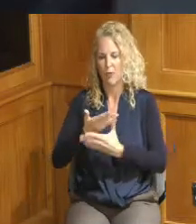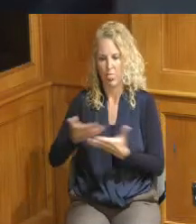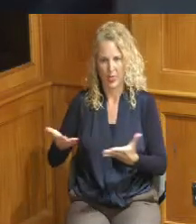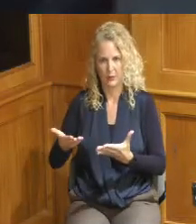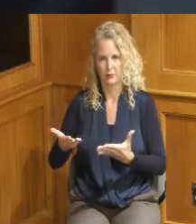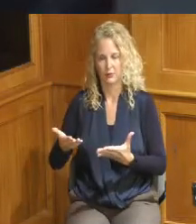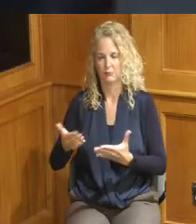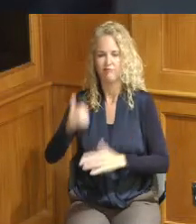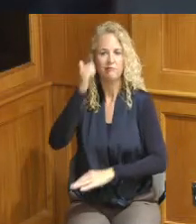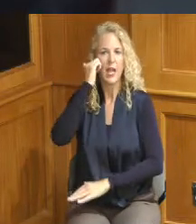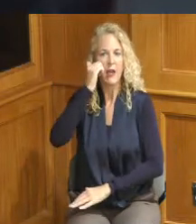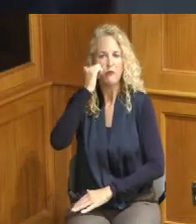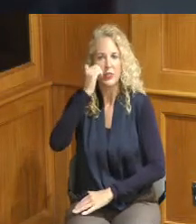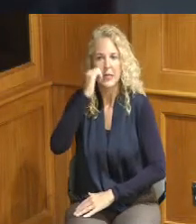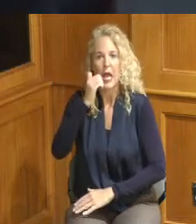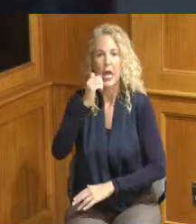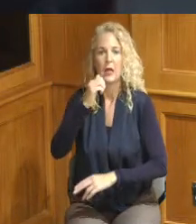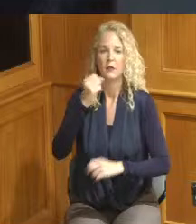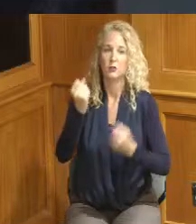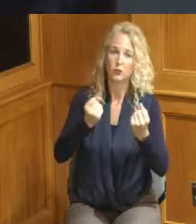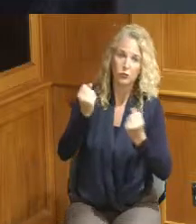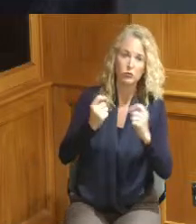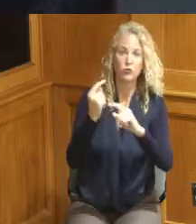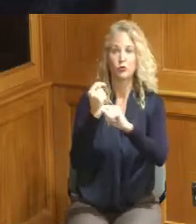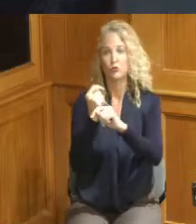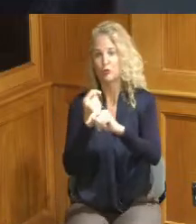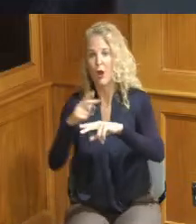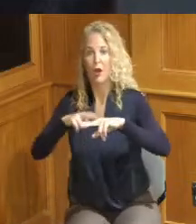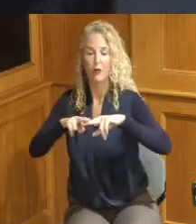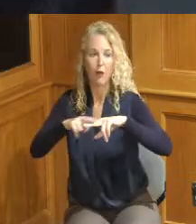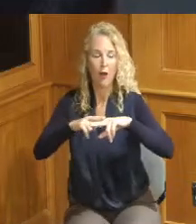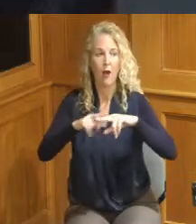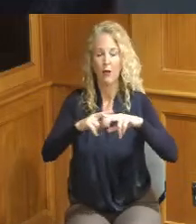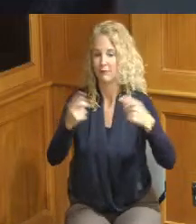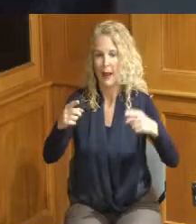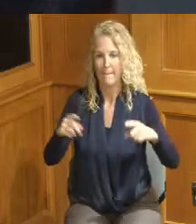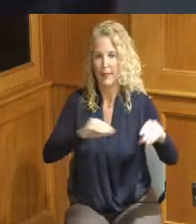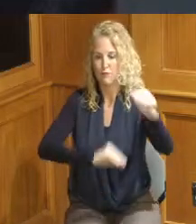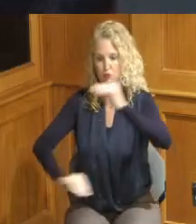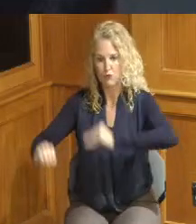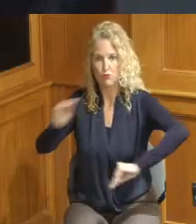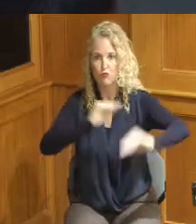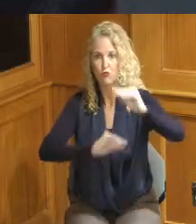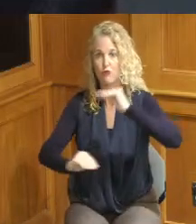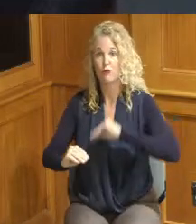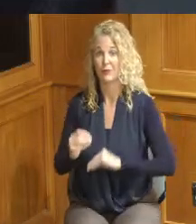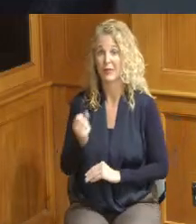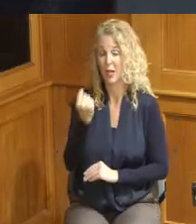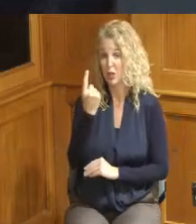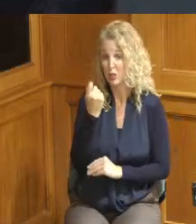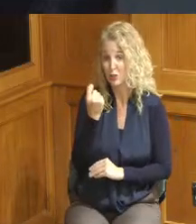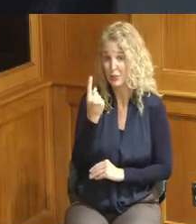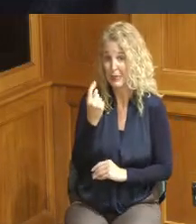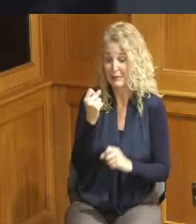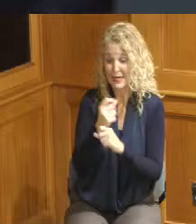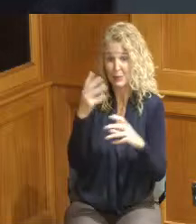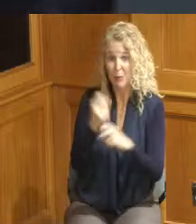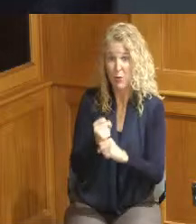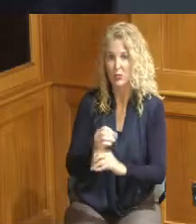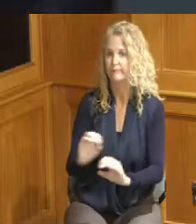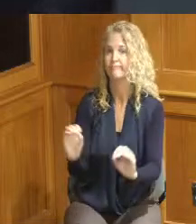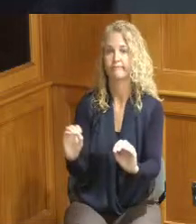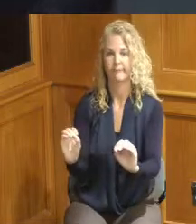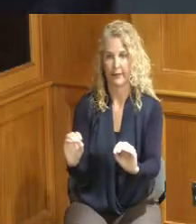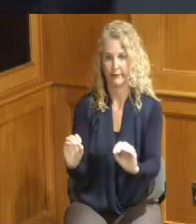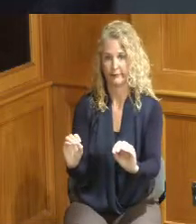And so this one, we wanted to clarify immediately, was not a derailment. There was no explosion. There was a threat. I mean, it's a